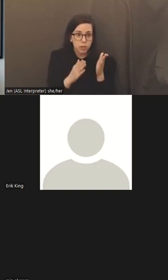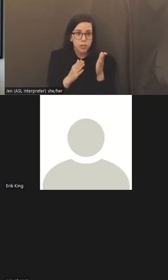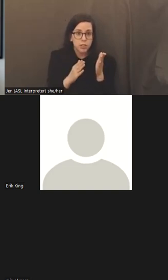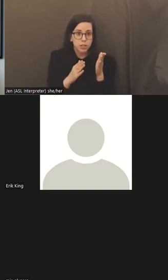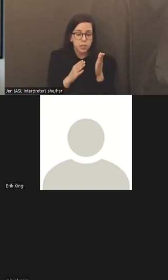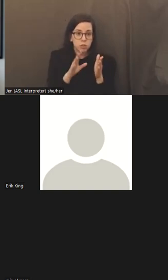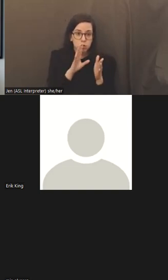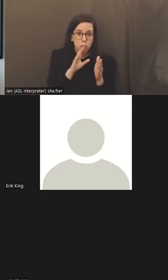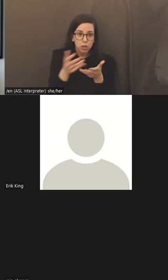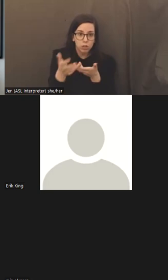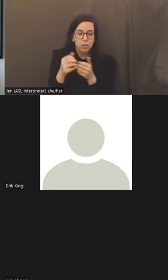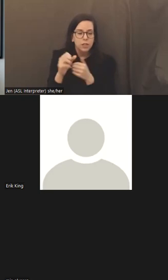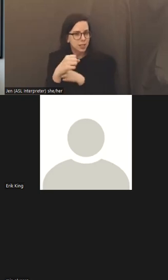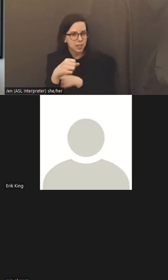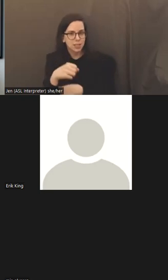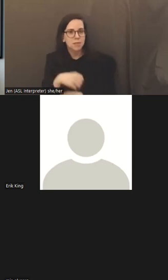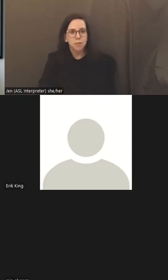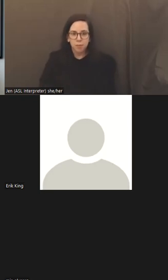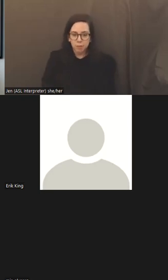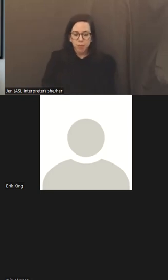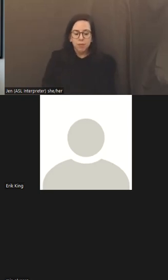Yeah, let's do that. Yeah. Okay.